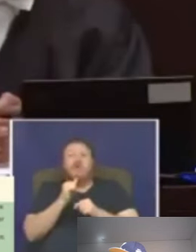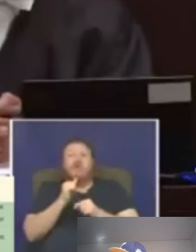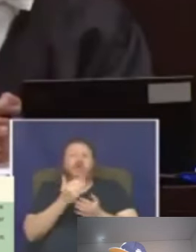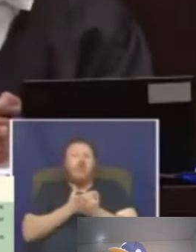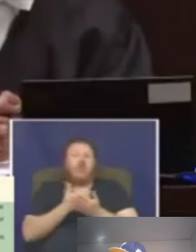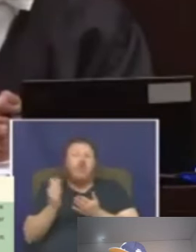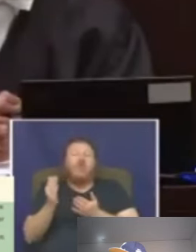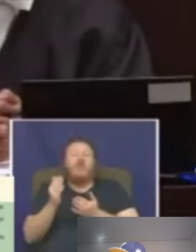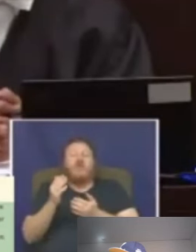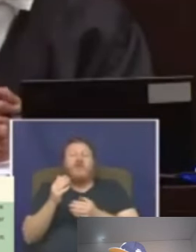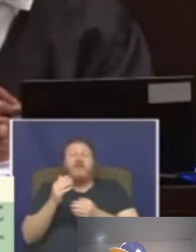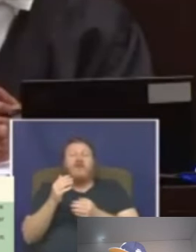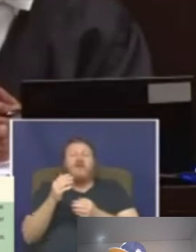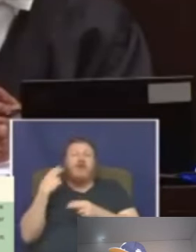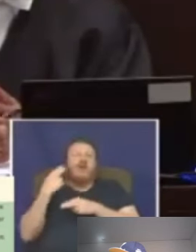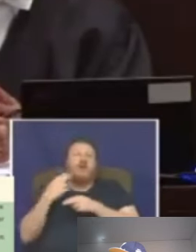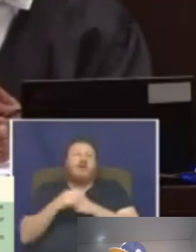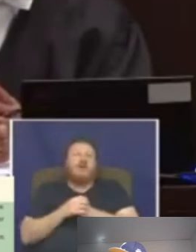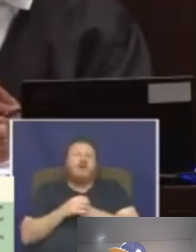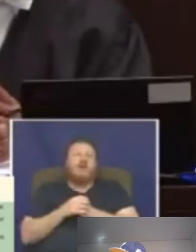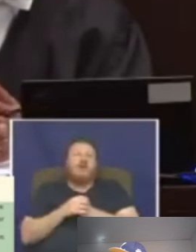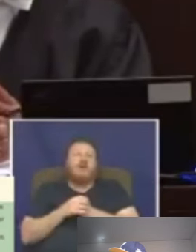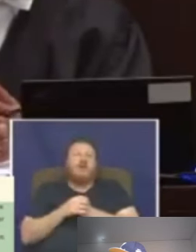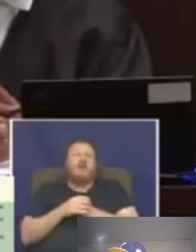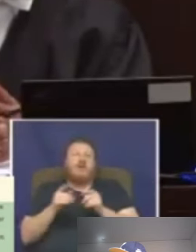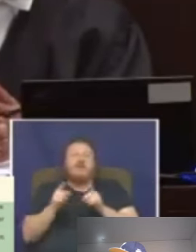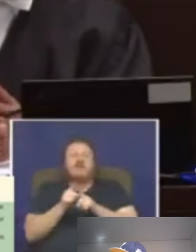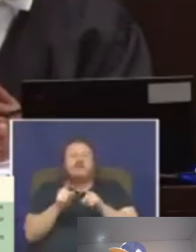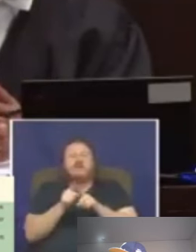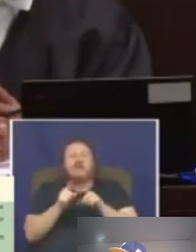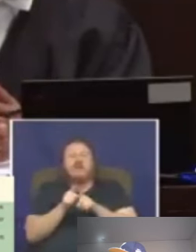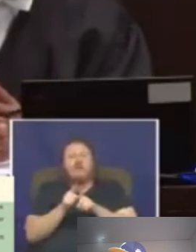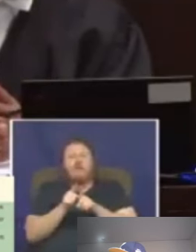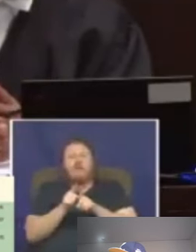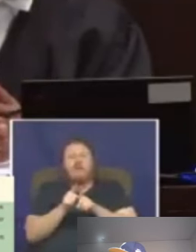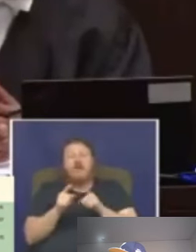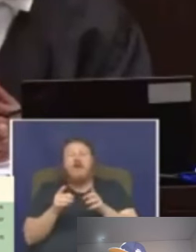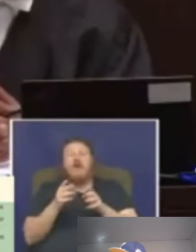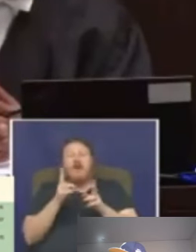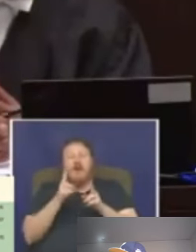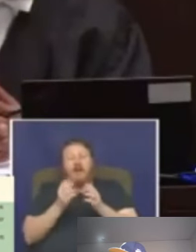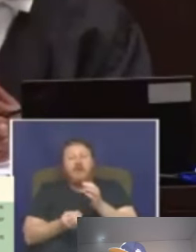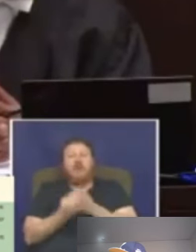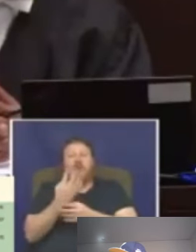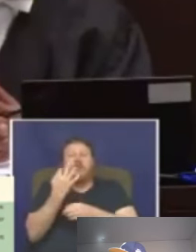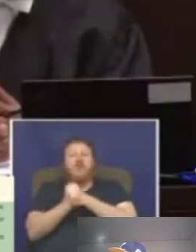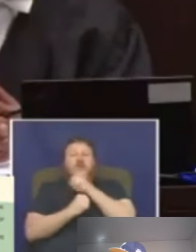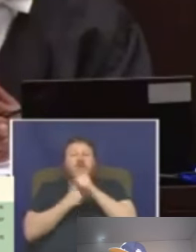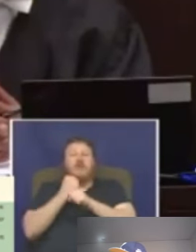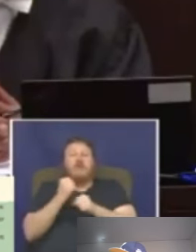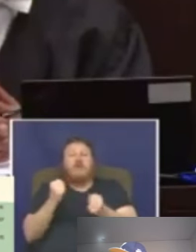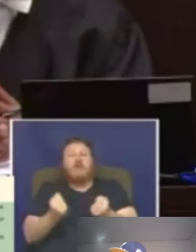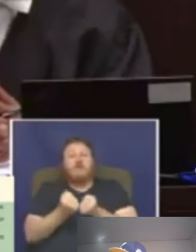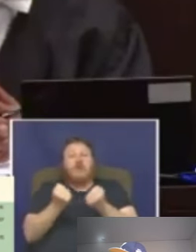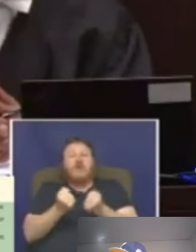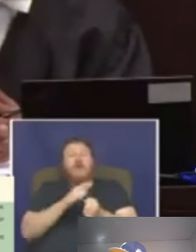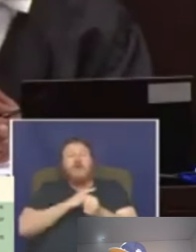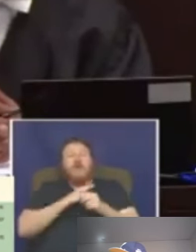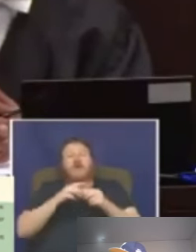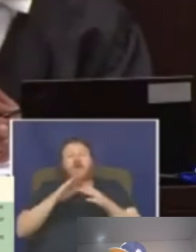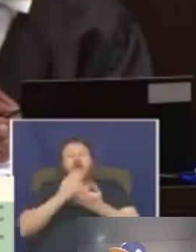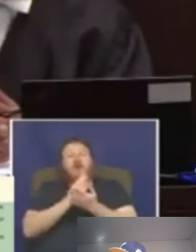tapestry of heritage. Like the proverbial Fynbos Phoenix, we are rising once again after 30 years of struggle, because shared